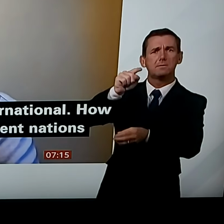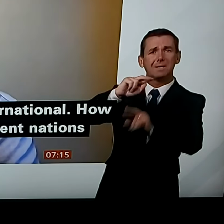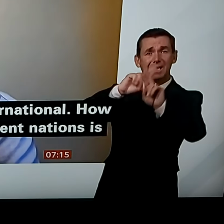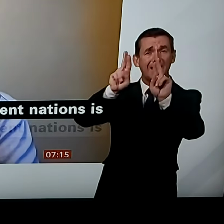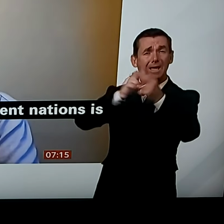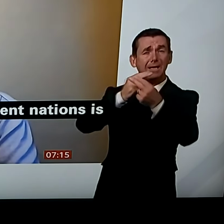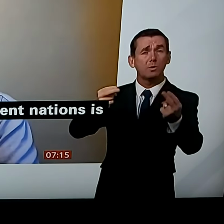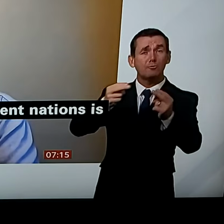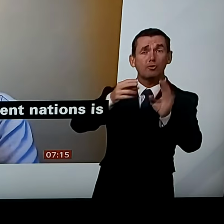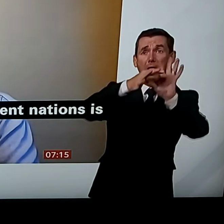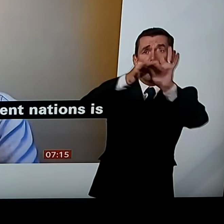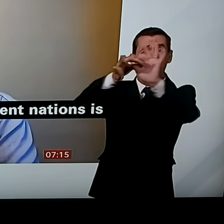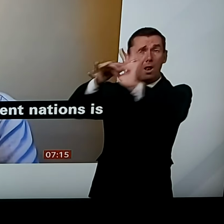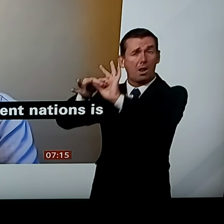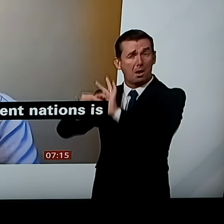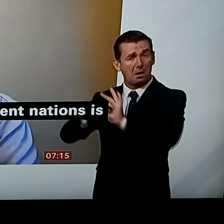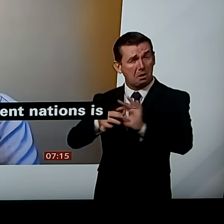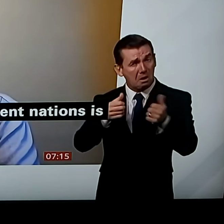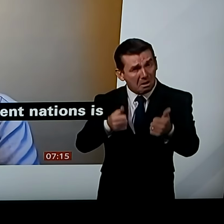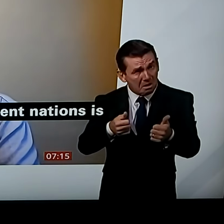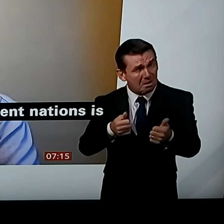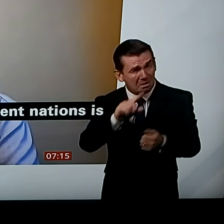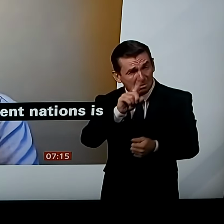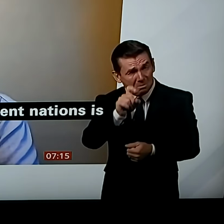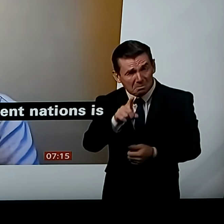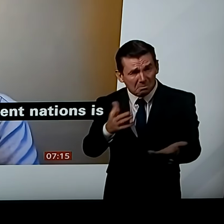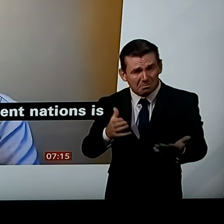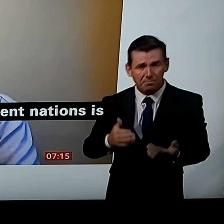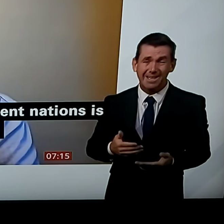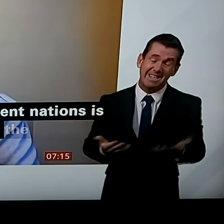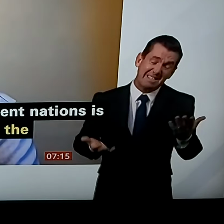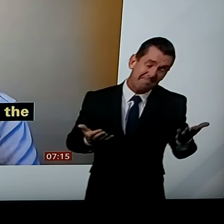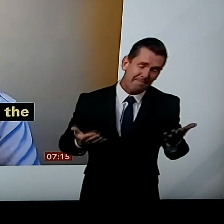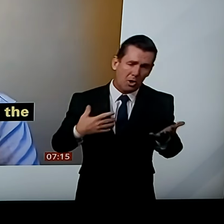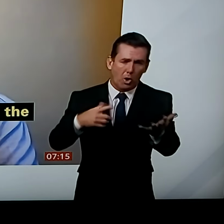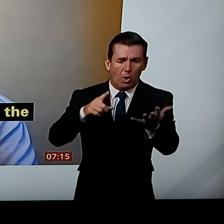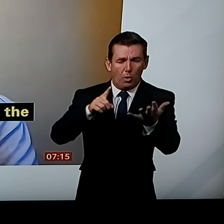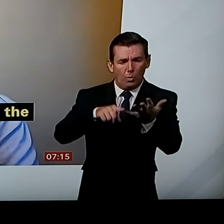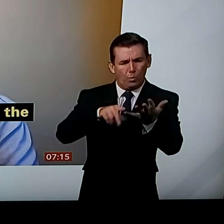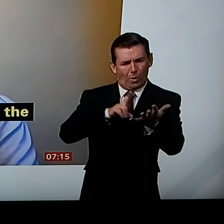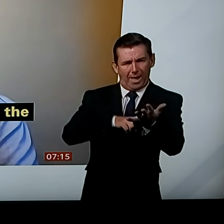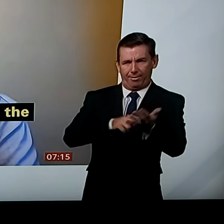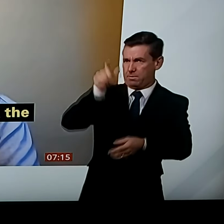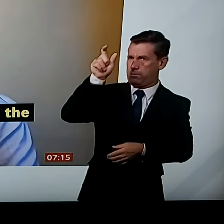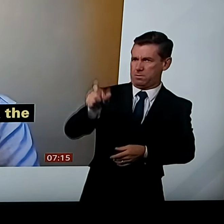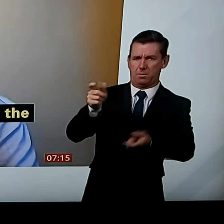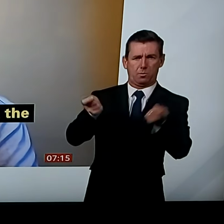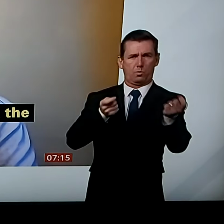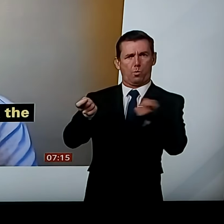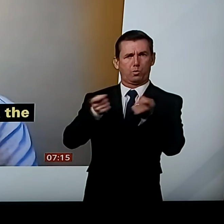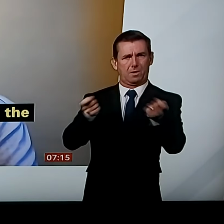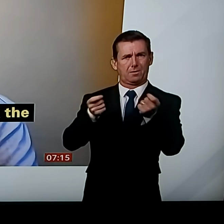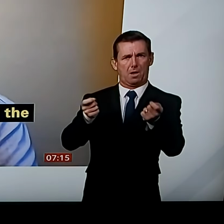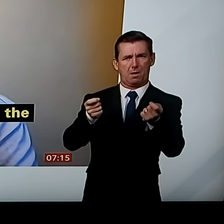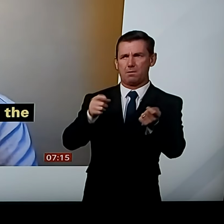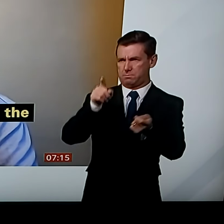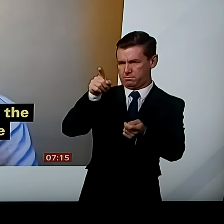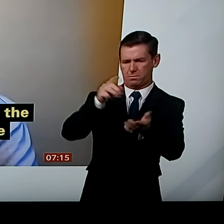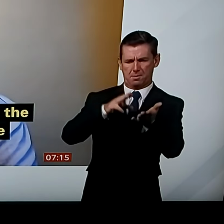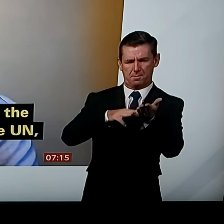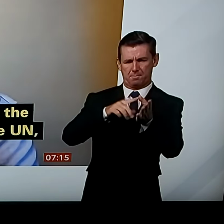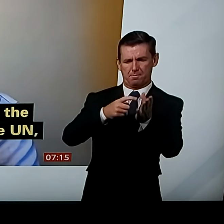I think the coordination with the UN, I mean, the Development Coordinator, the World Coordinator, Martin Griggs, went and spoke about us being